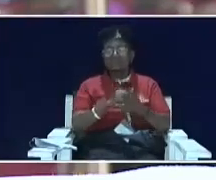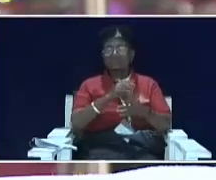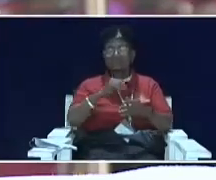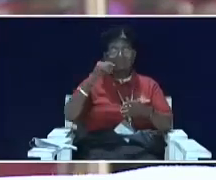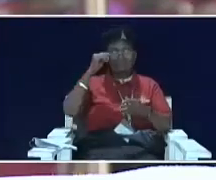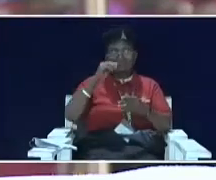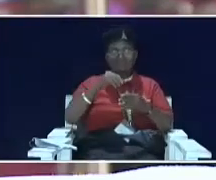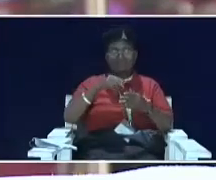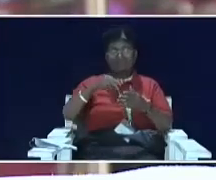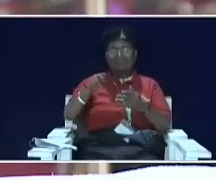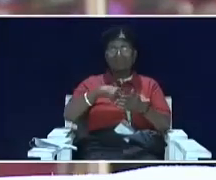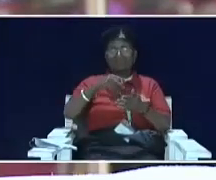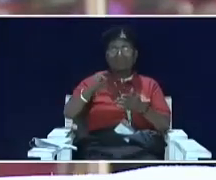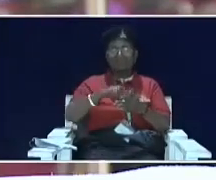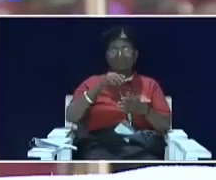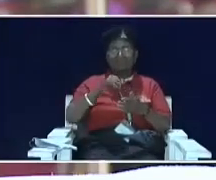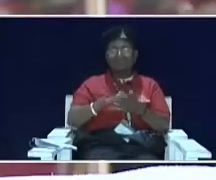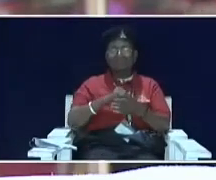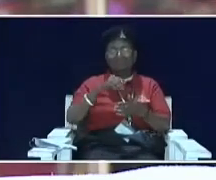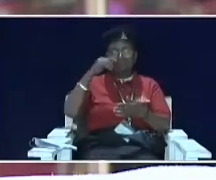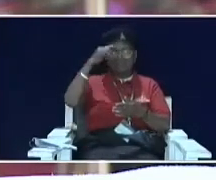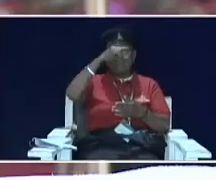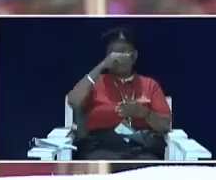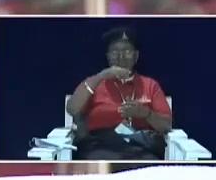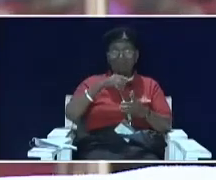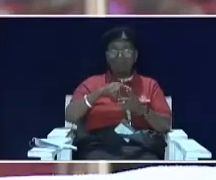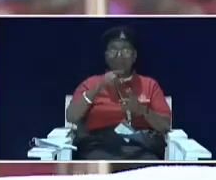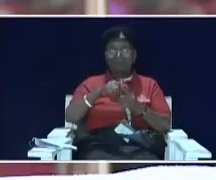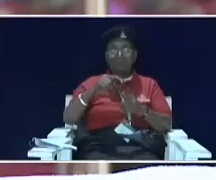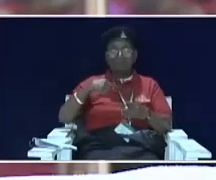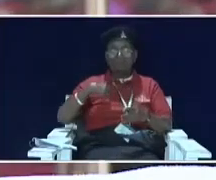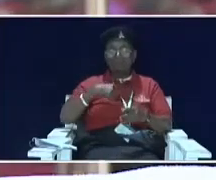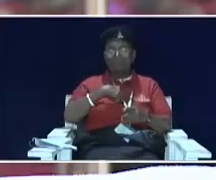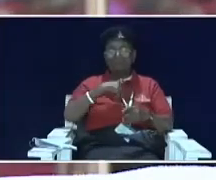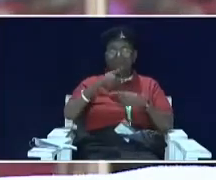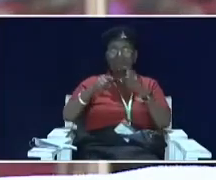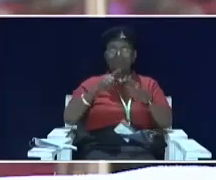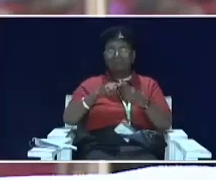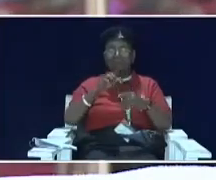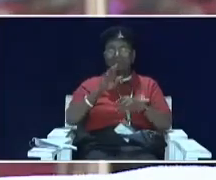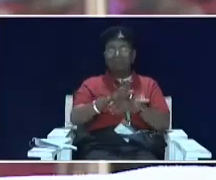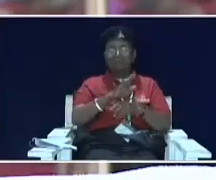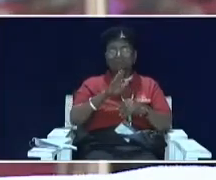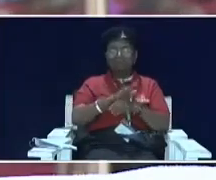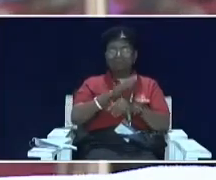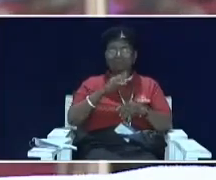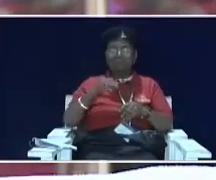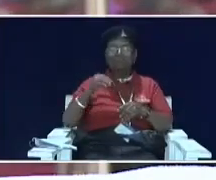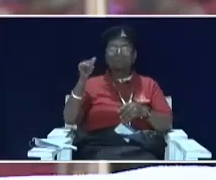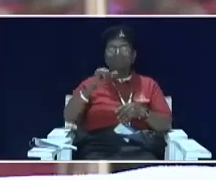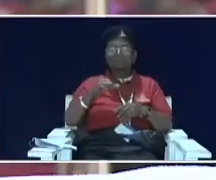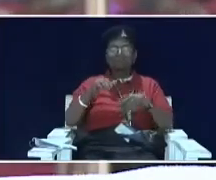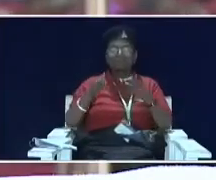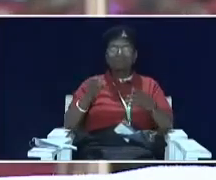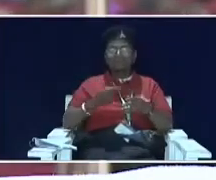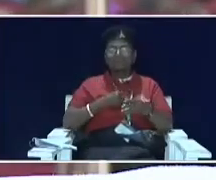go to school and they give us white chalk. You know,